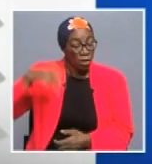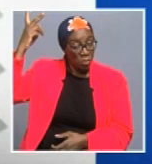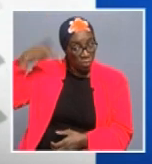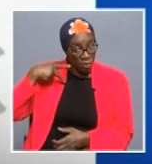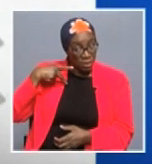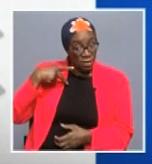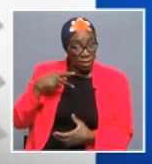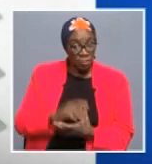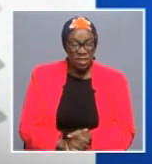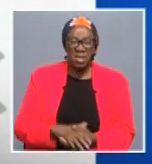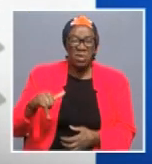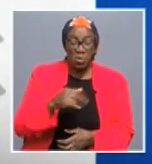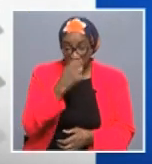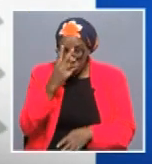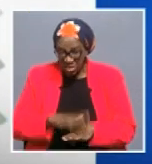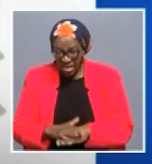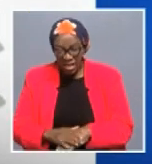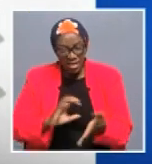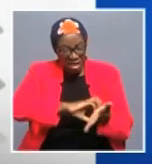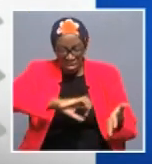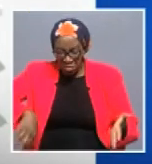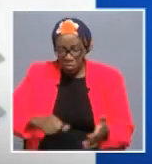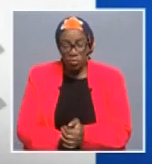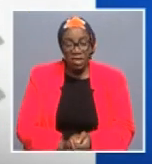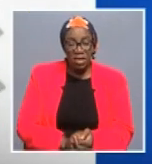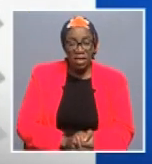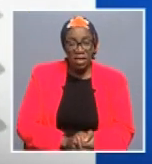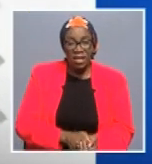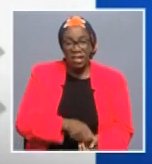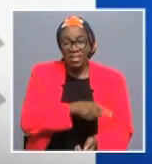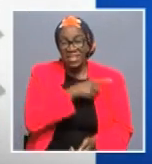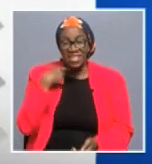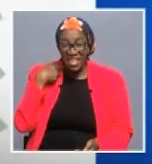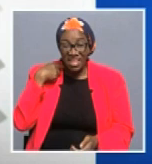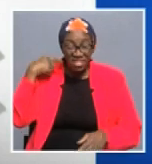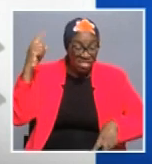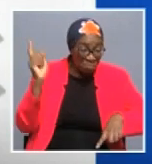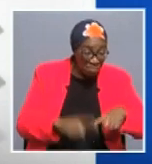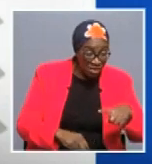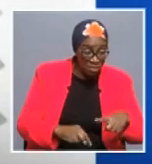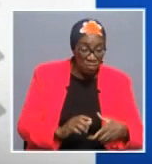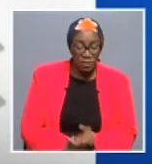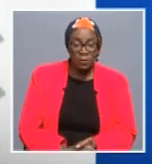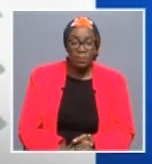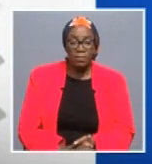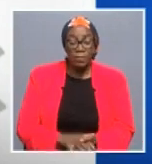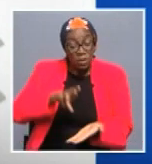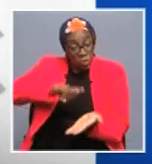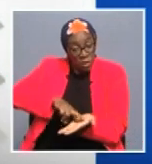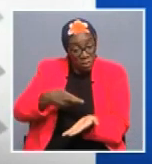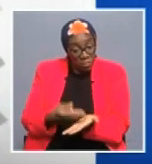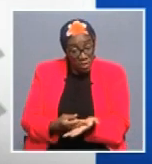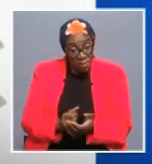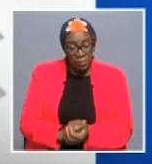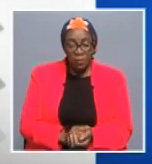is aiming at abolishing the death penalty. So as a result, if Namibia were to